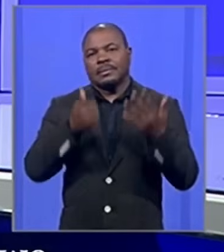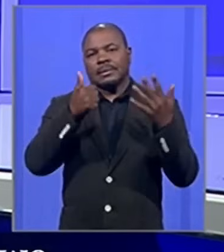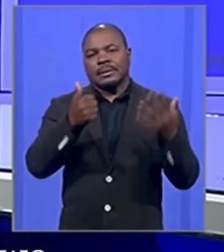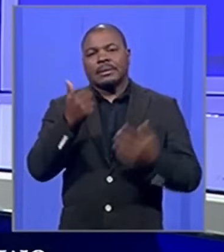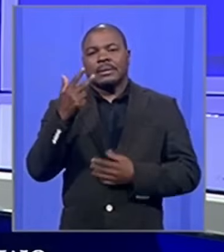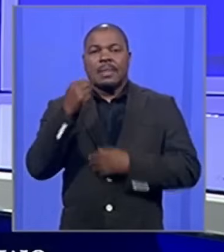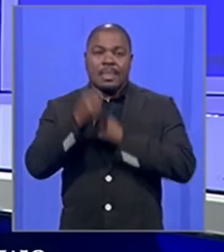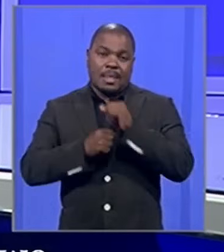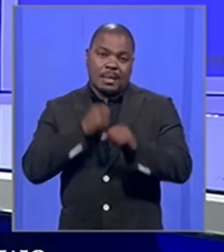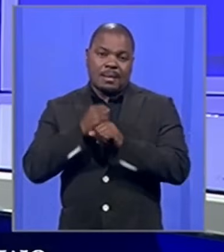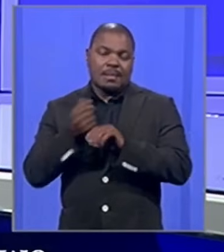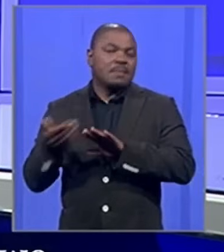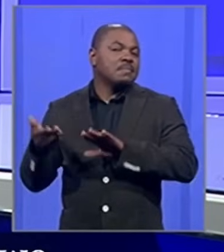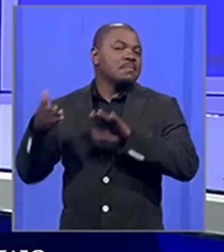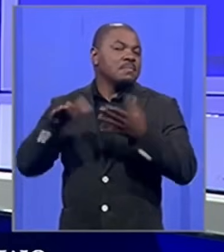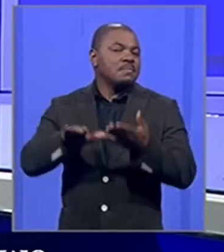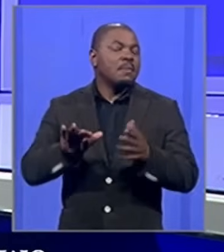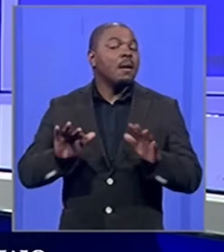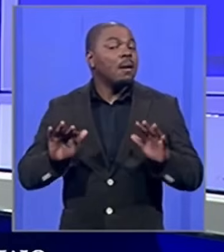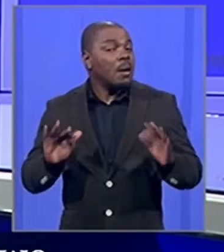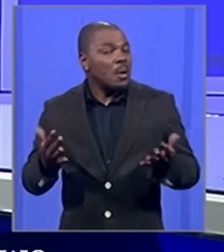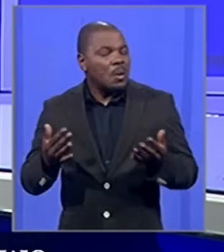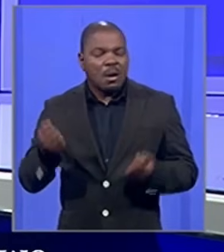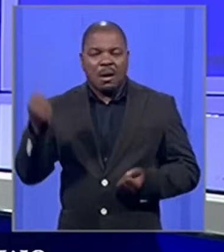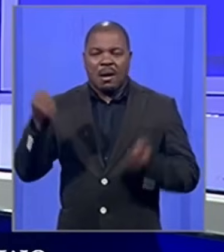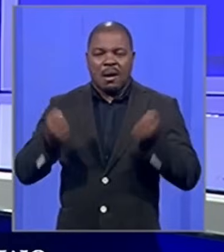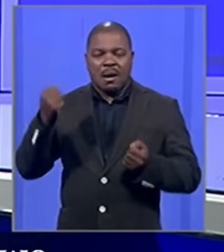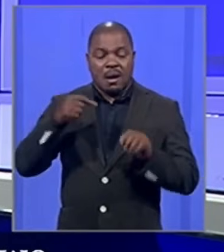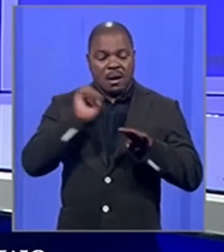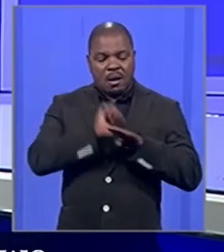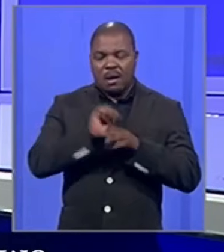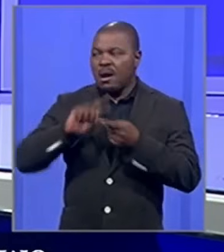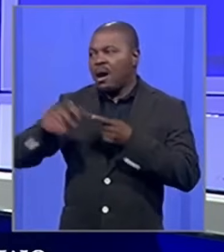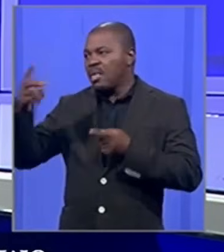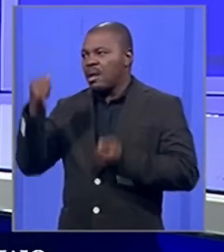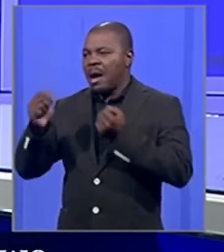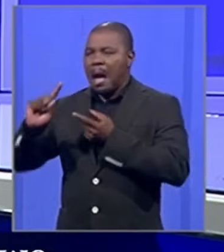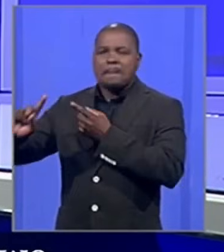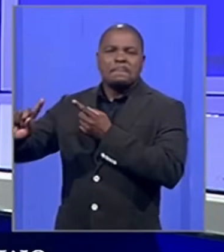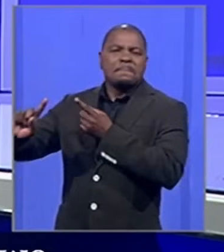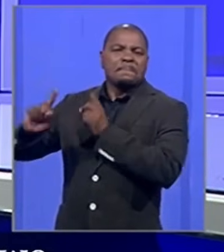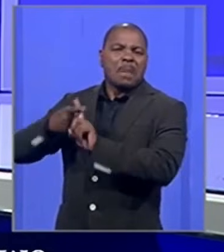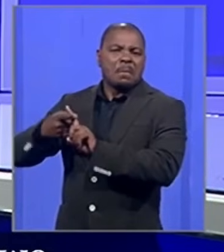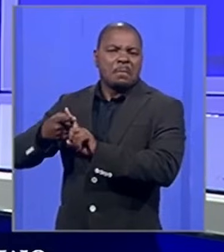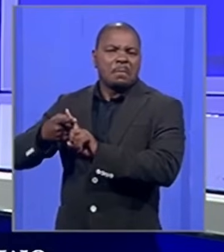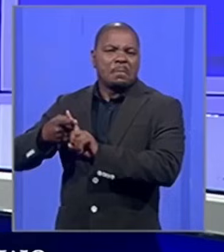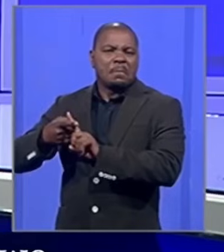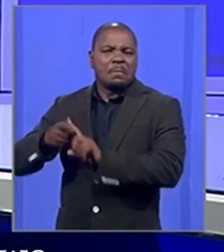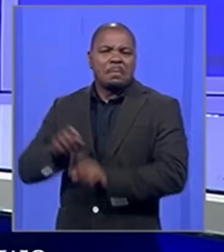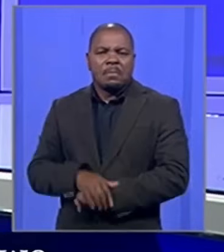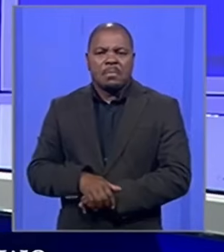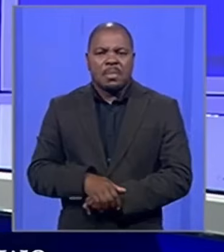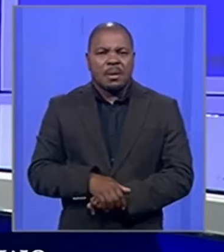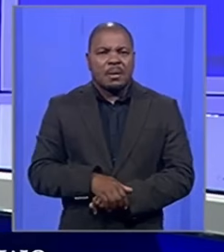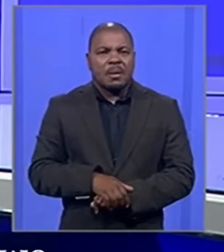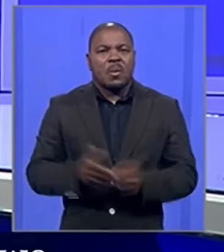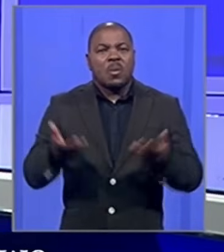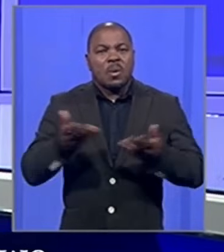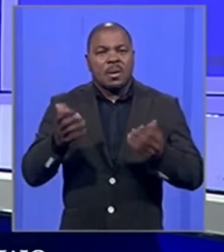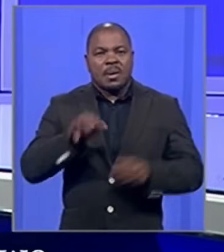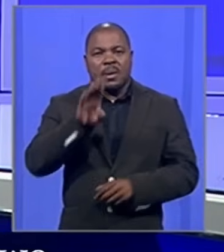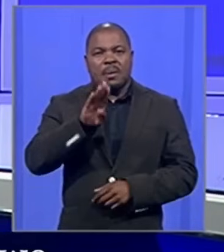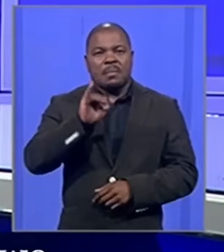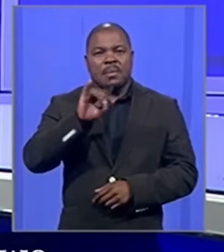68 o tlhokafetse mo kotsing ya tsela fa sejanaga se a neng a se palame se thulana le se sengwe ka fa ntle